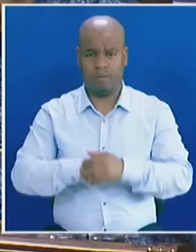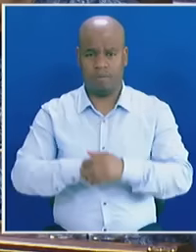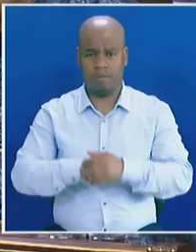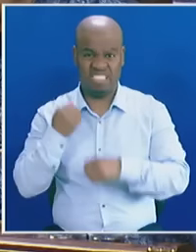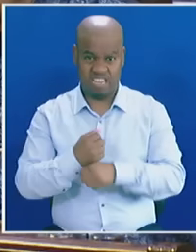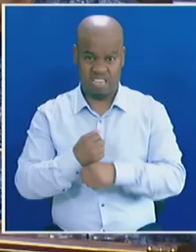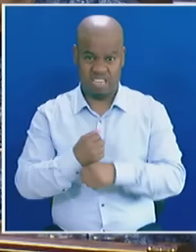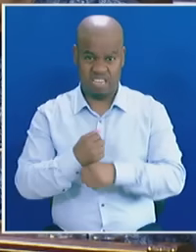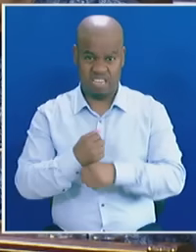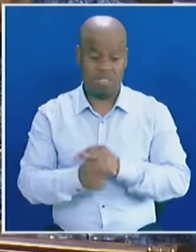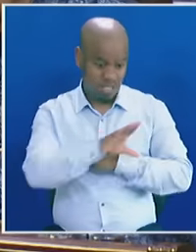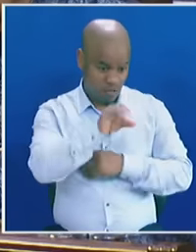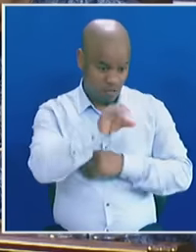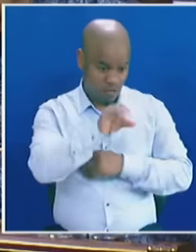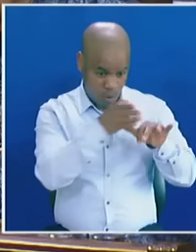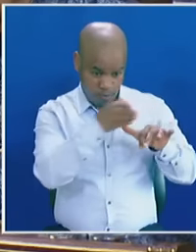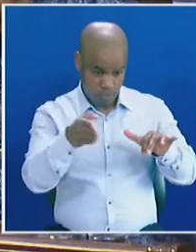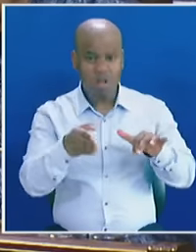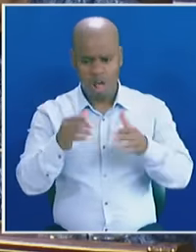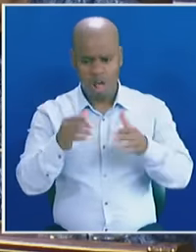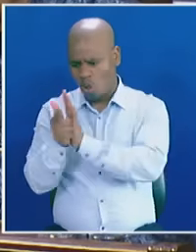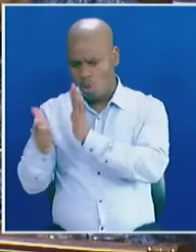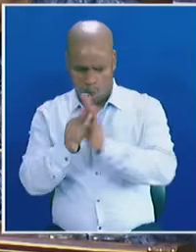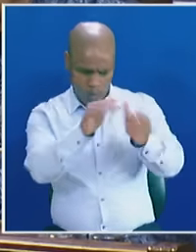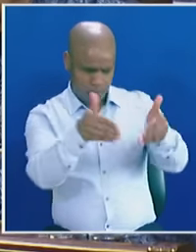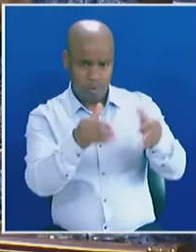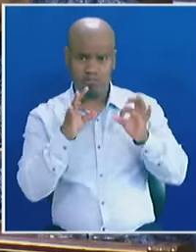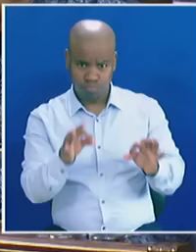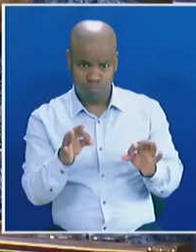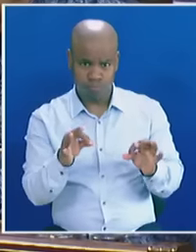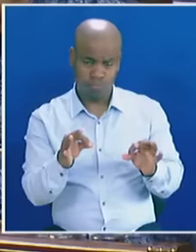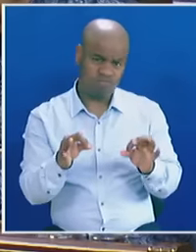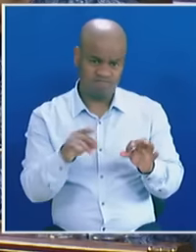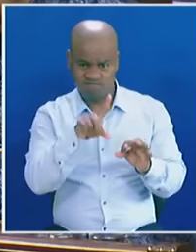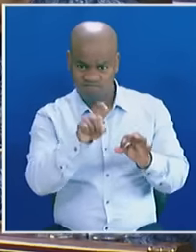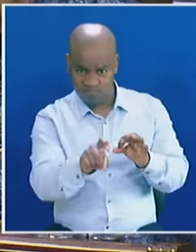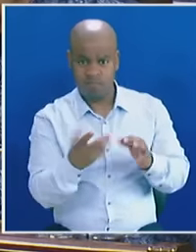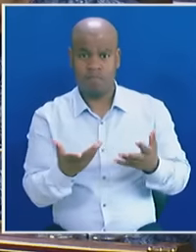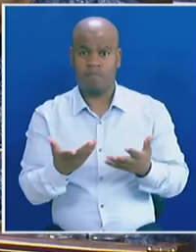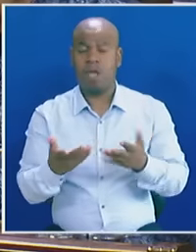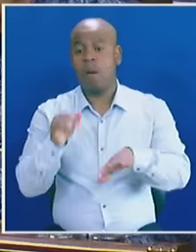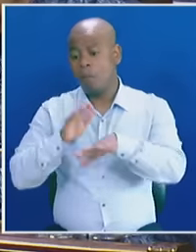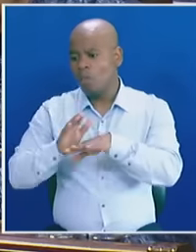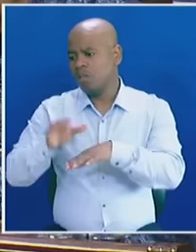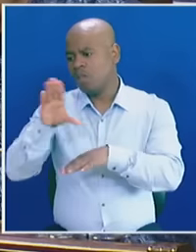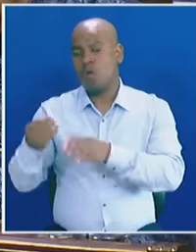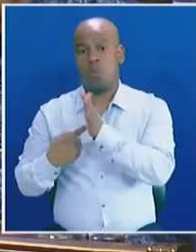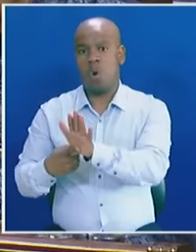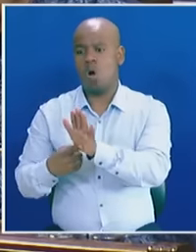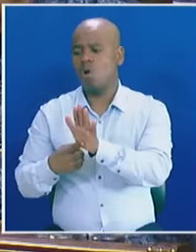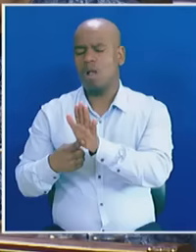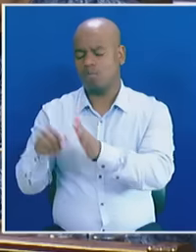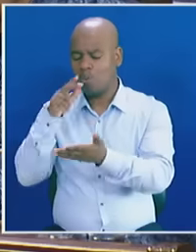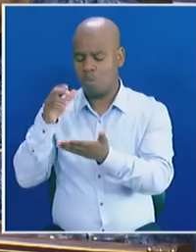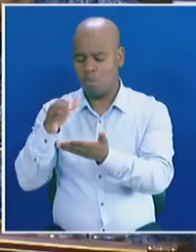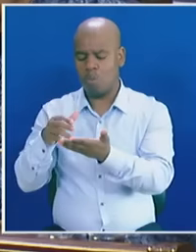Africa sufficiently protected by legislation? The African Union Convention shows that South Africa is far behind